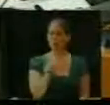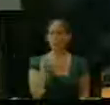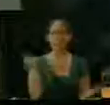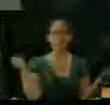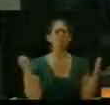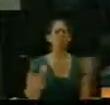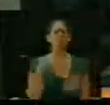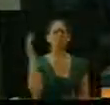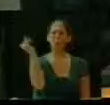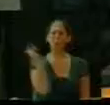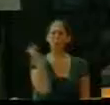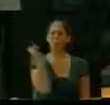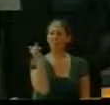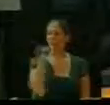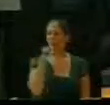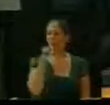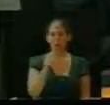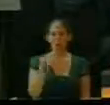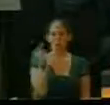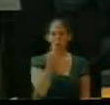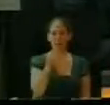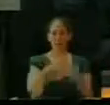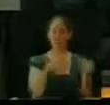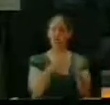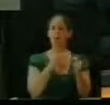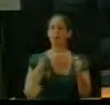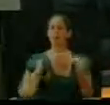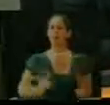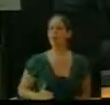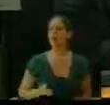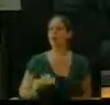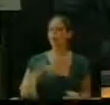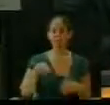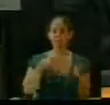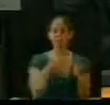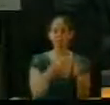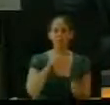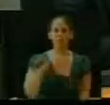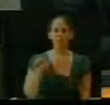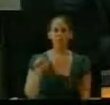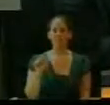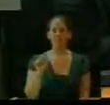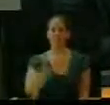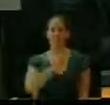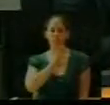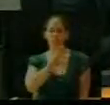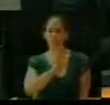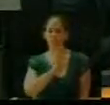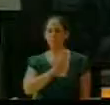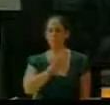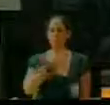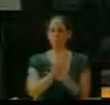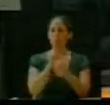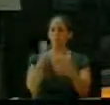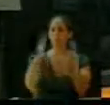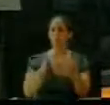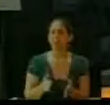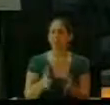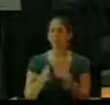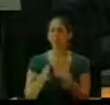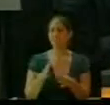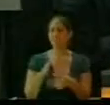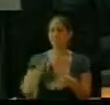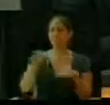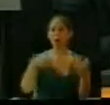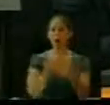Larry, Commissioner Smith, let me say something. This is not only about this body. This is about the sheriff, and the sheriff's employees. This is about every elected official and